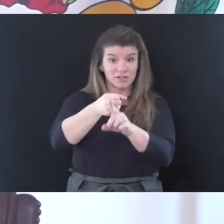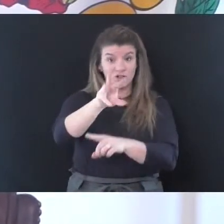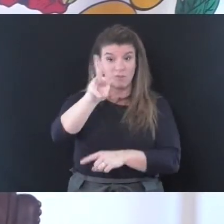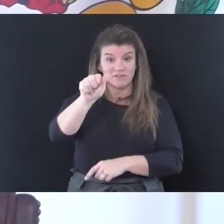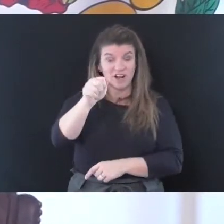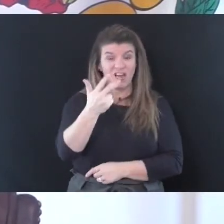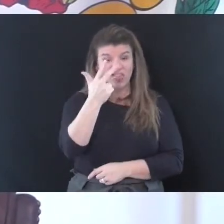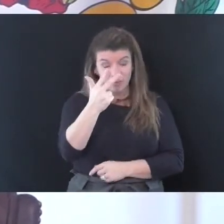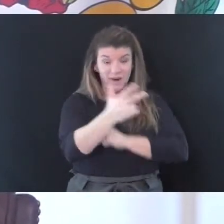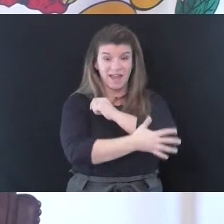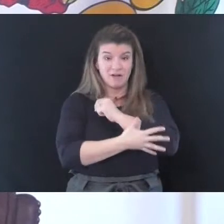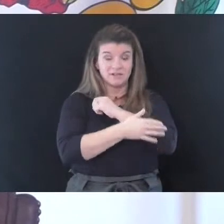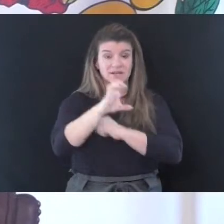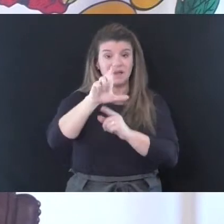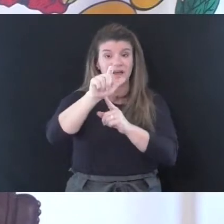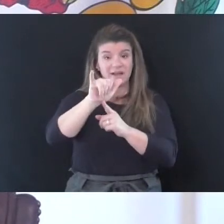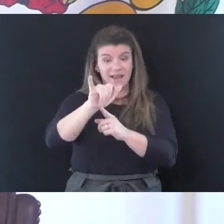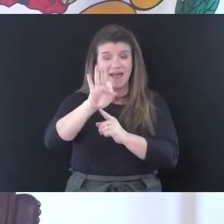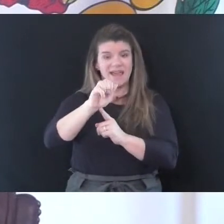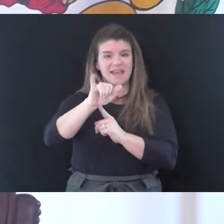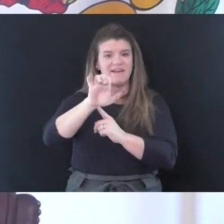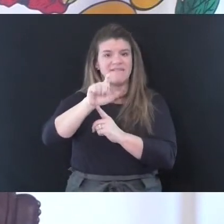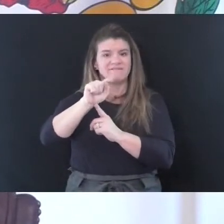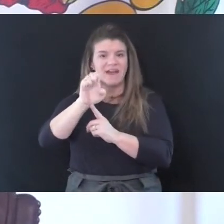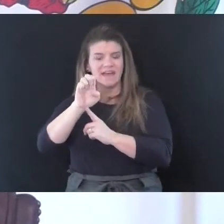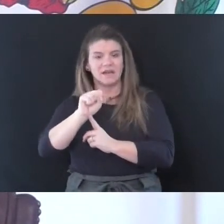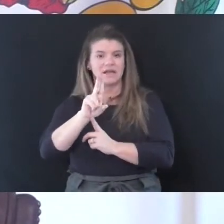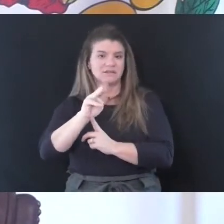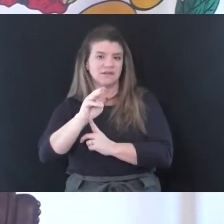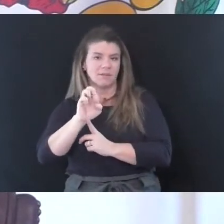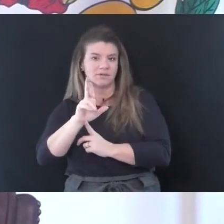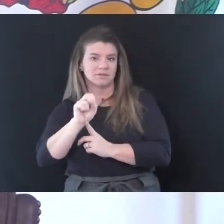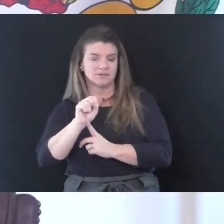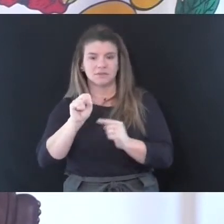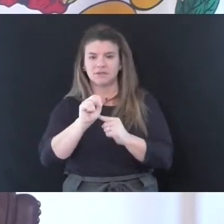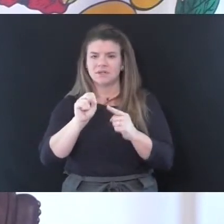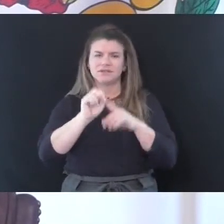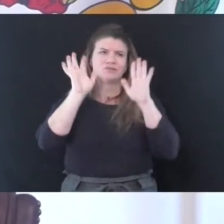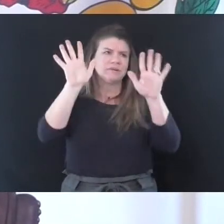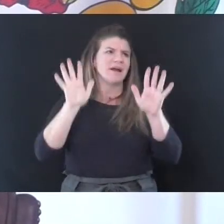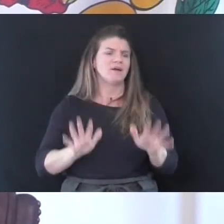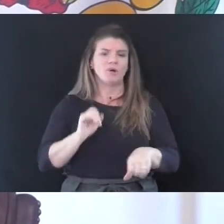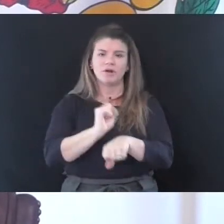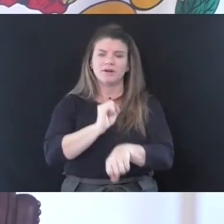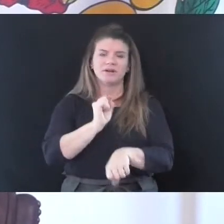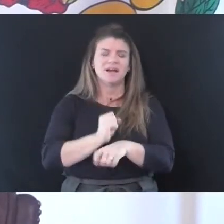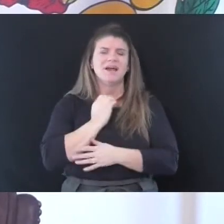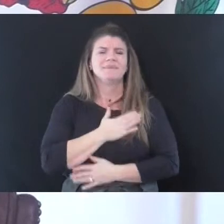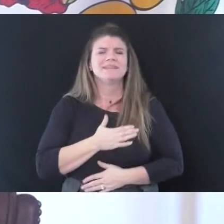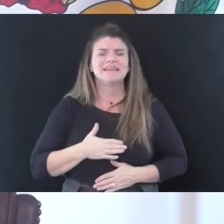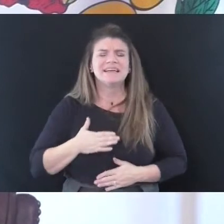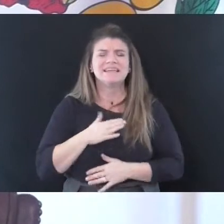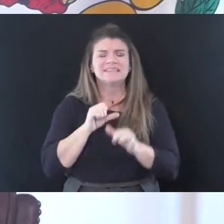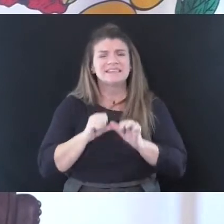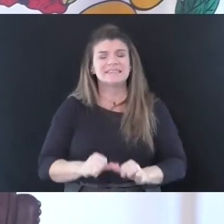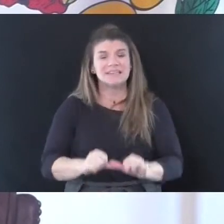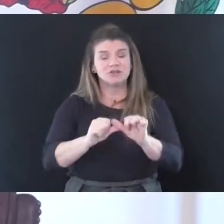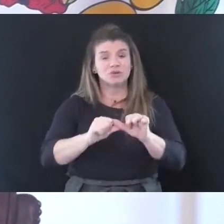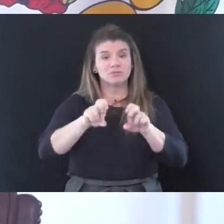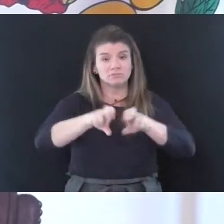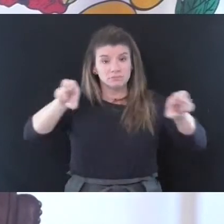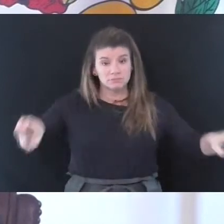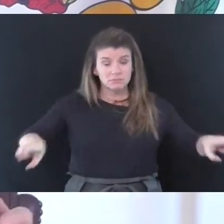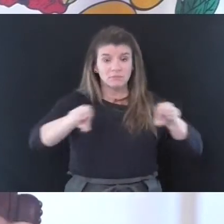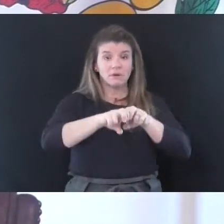3 counties. That's Clay, Fayette, and Summers County. It's great, great work. Please just continue to keep a pew in between